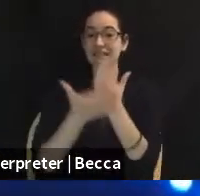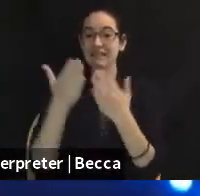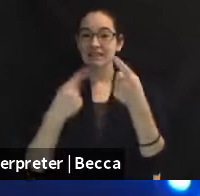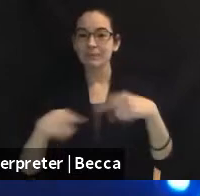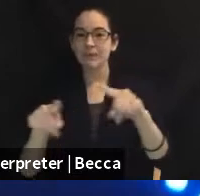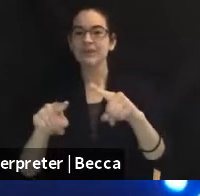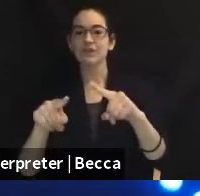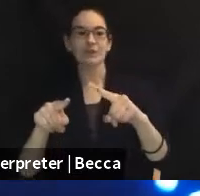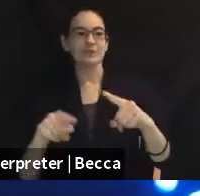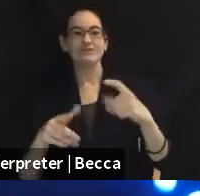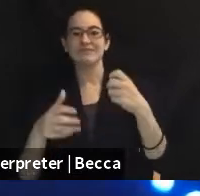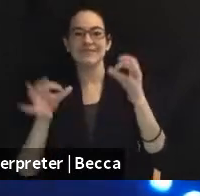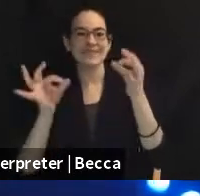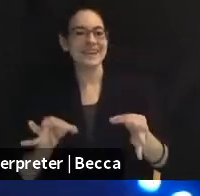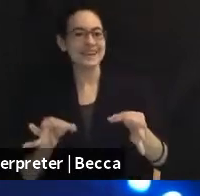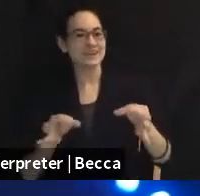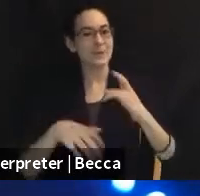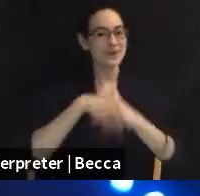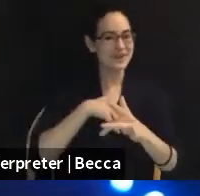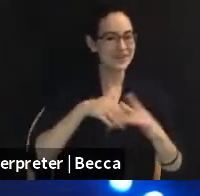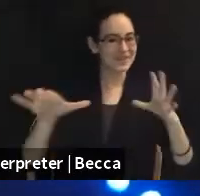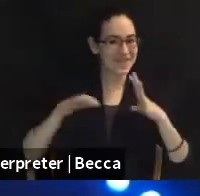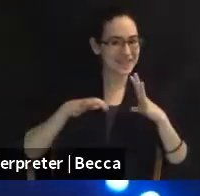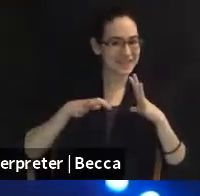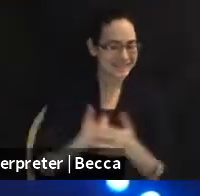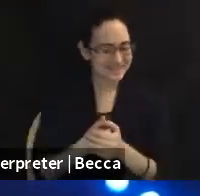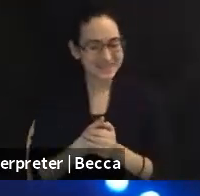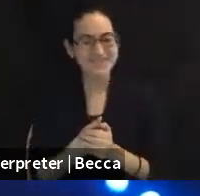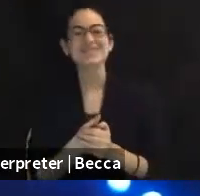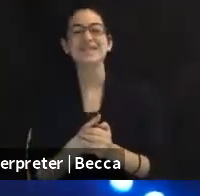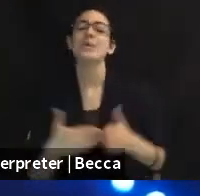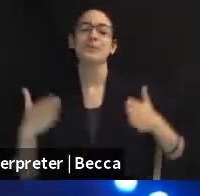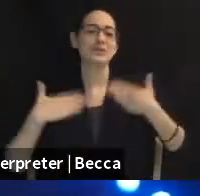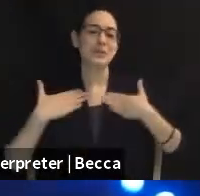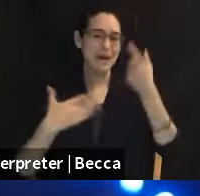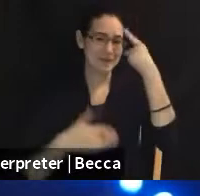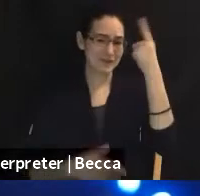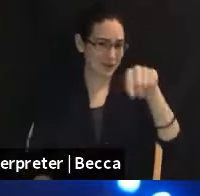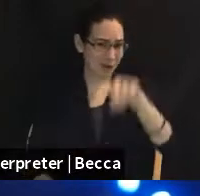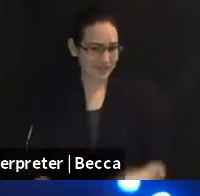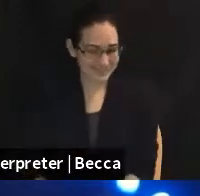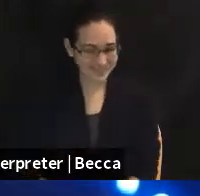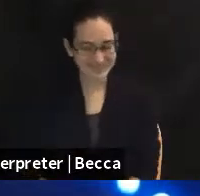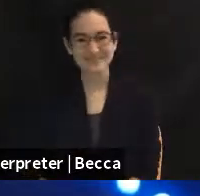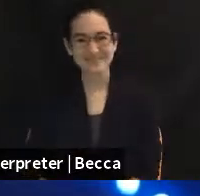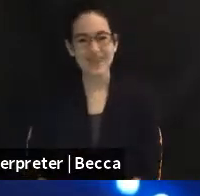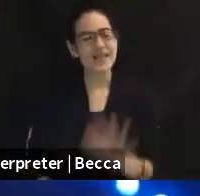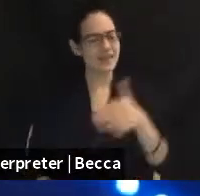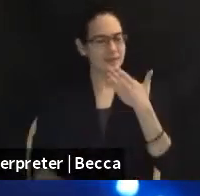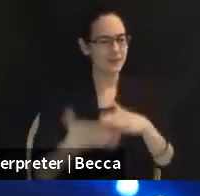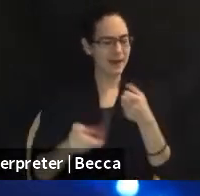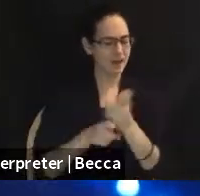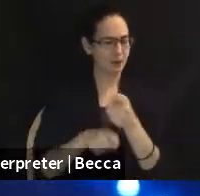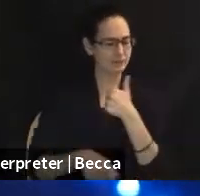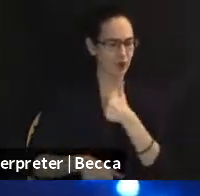early vacation. We hate you. I mean, we love you. So happy for you. Yeah, that was a bad joke. I'm really